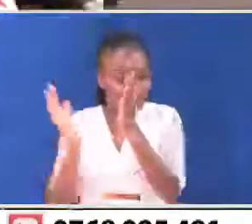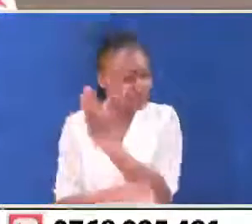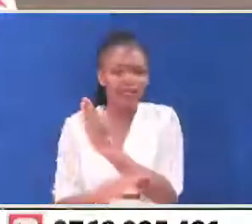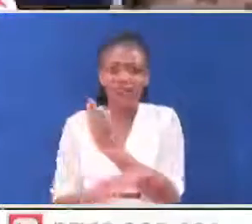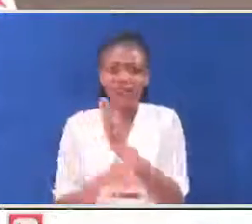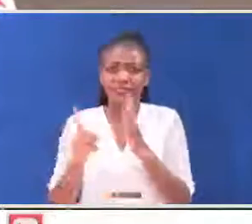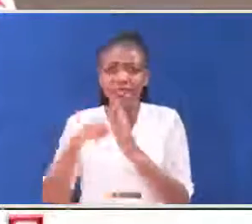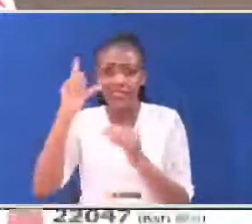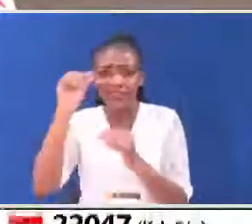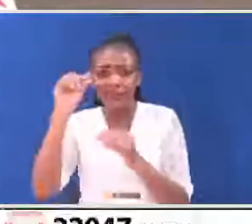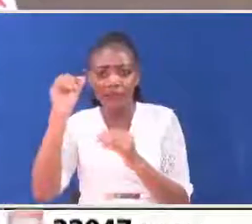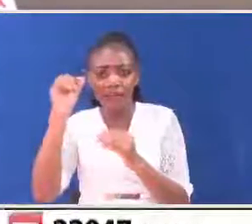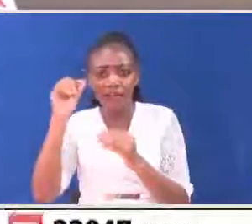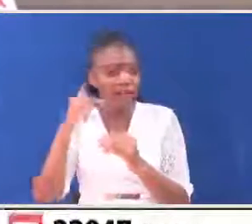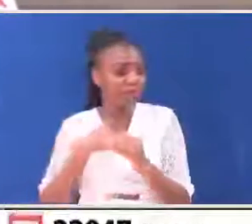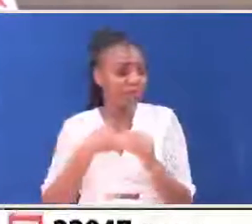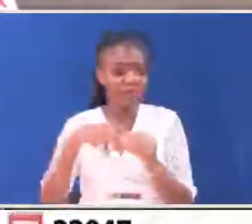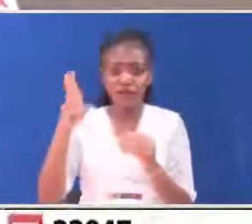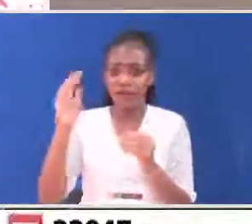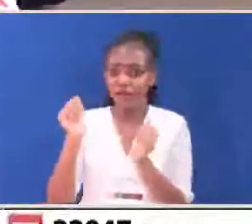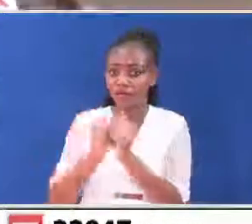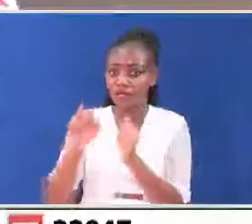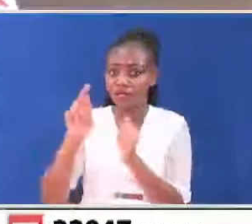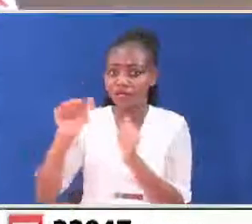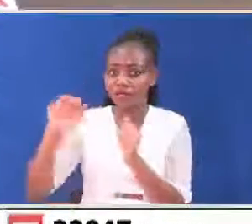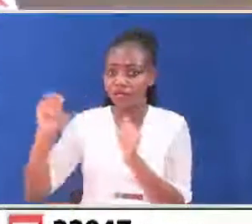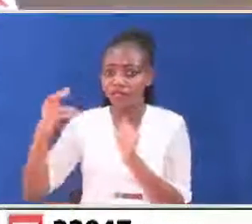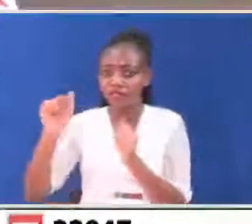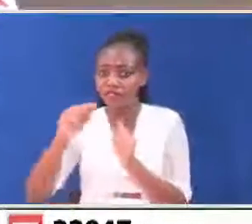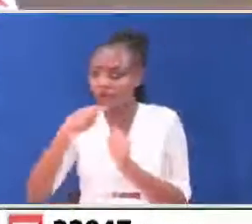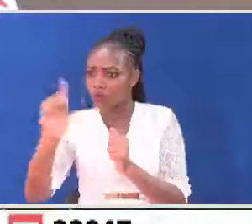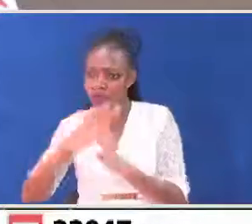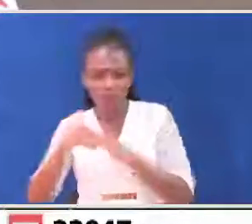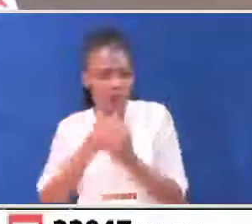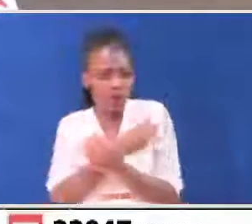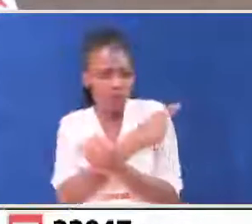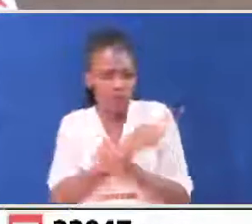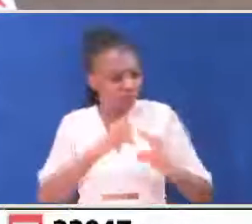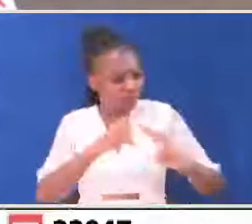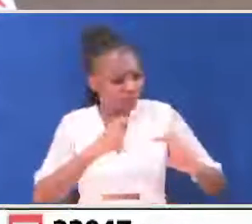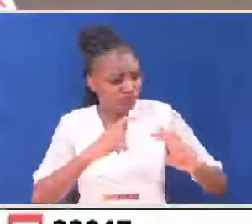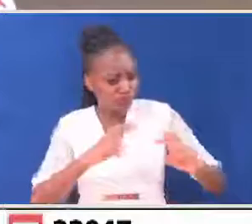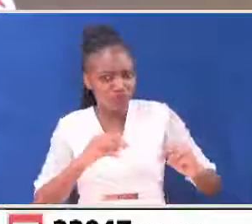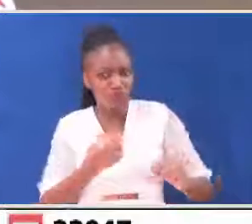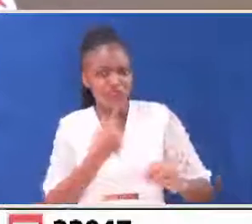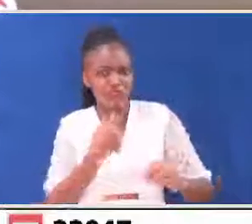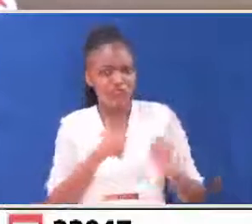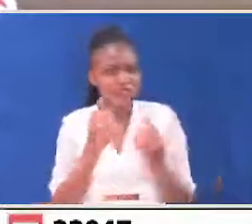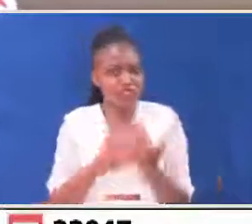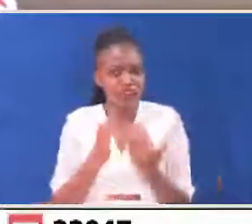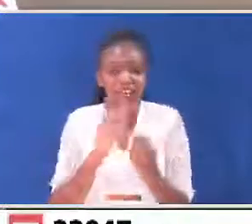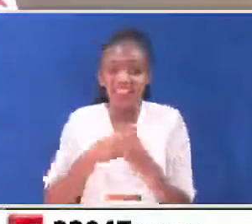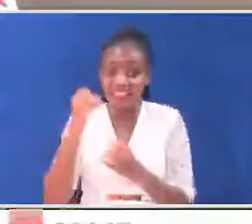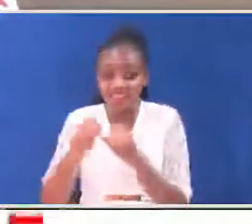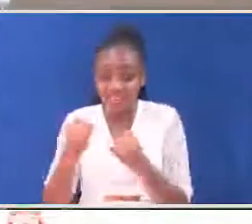started in Mombasa. I was with Rachel. We ran to every hospital here and there, photos and what, everything. And